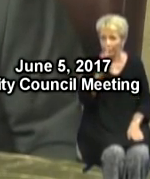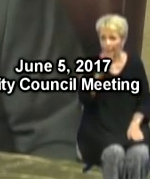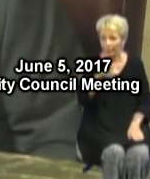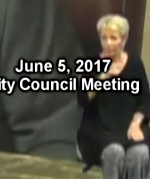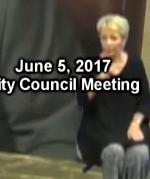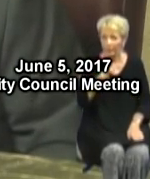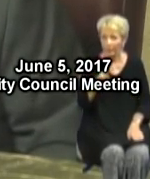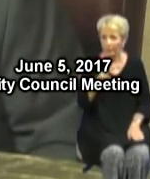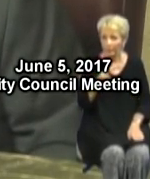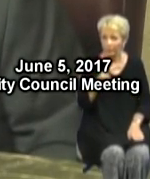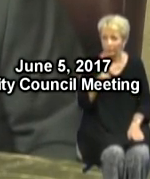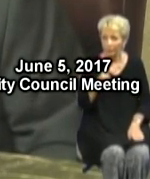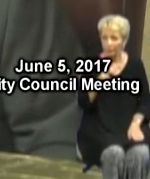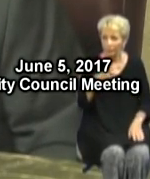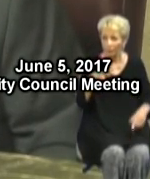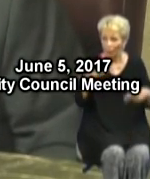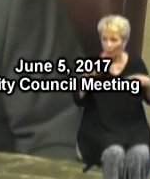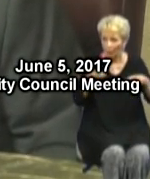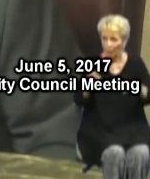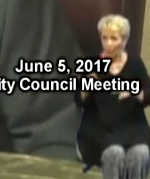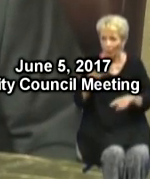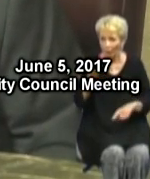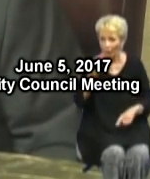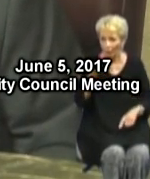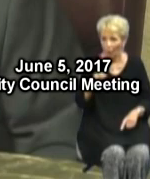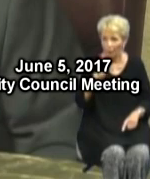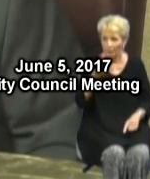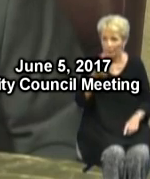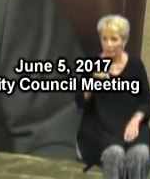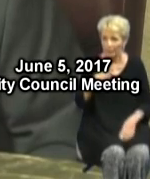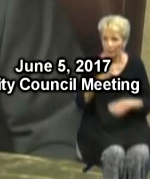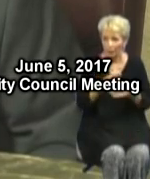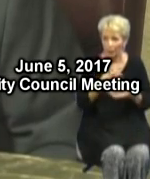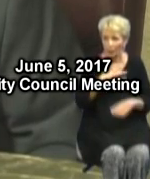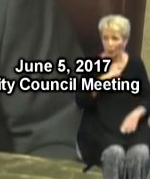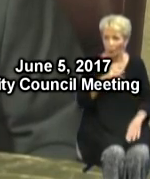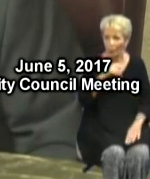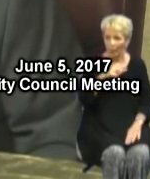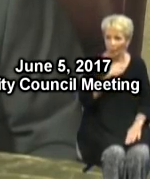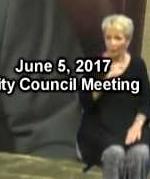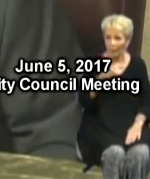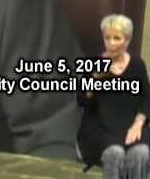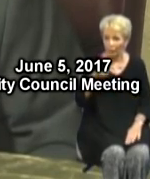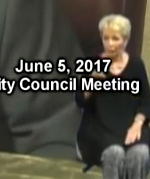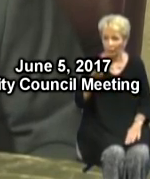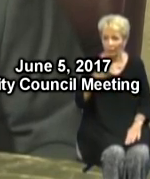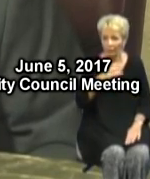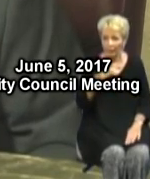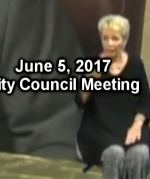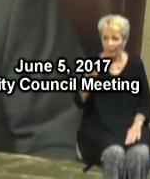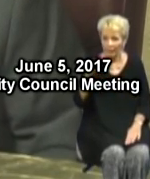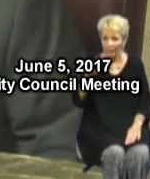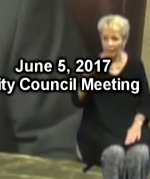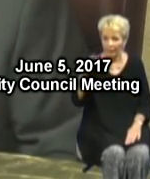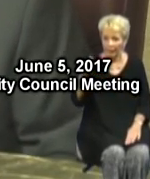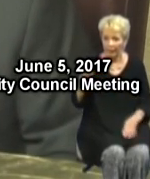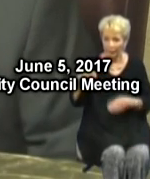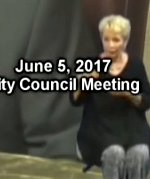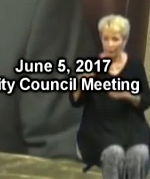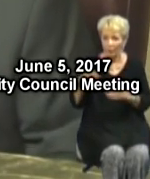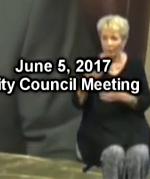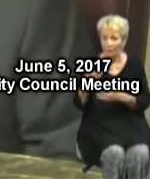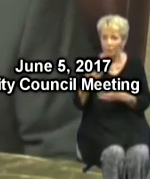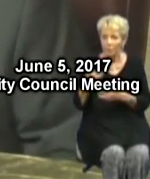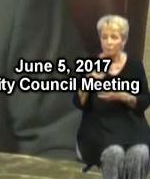is actually kind of parallels Carbon City between White Pine Drive and Glendale Street, which both of